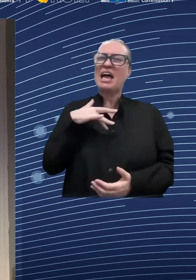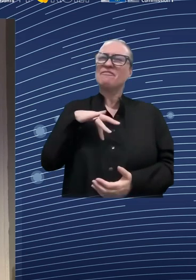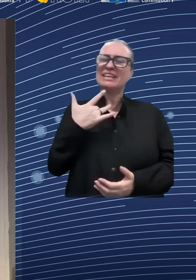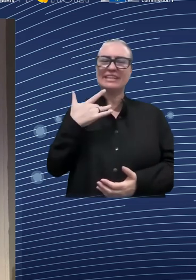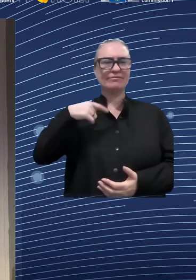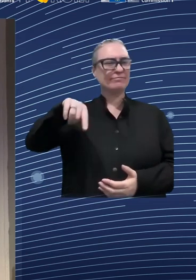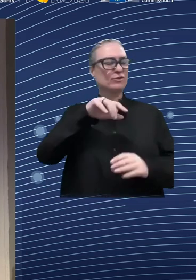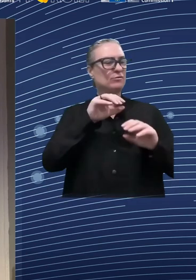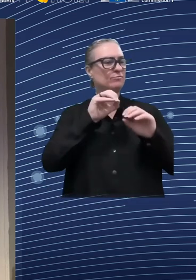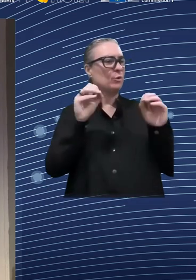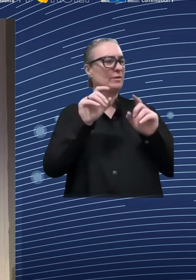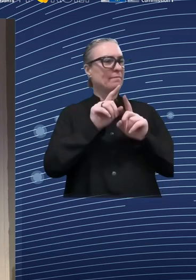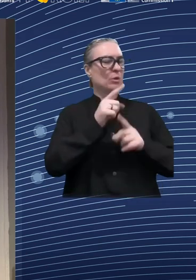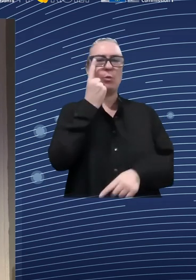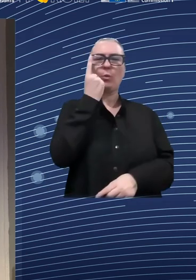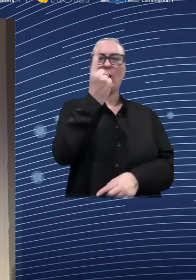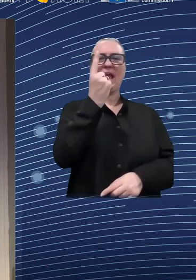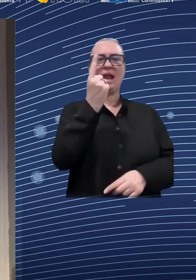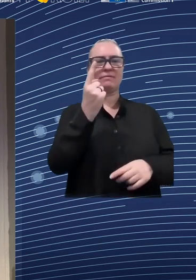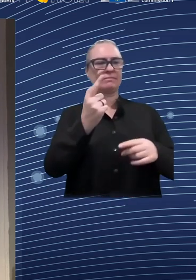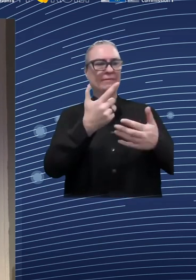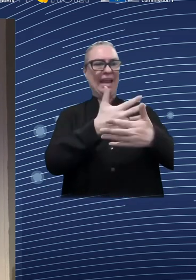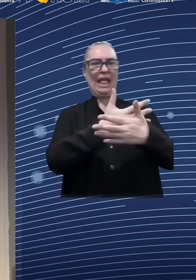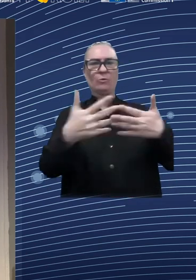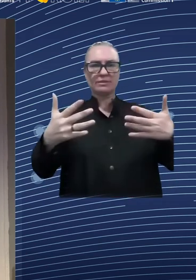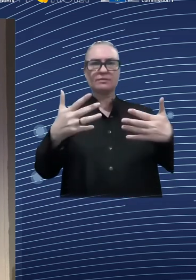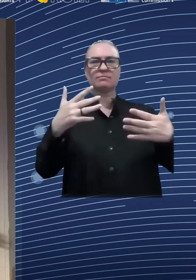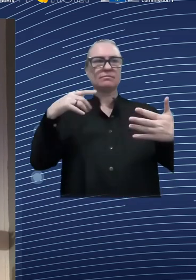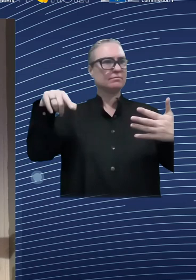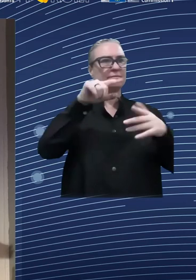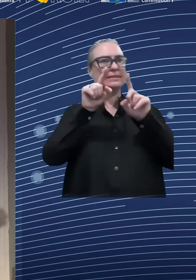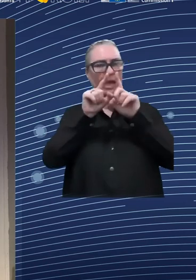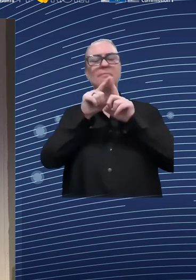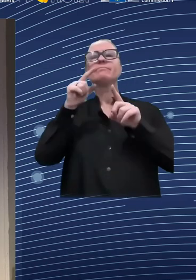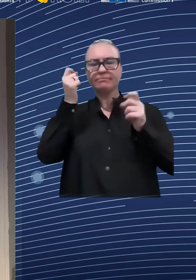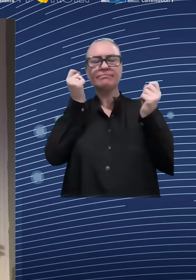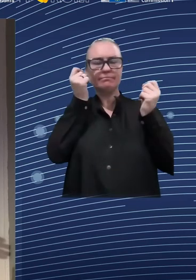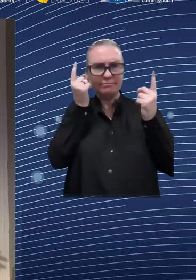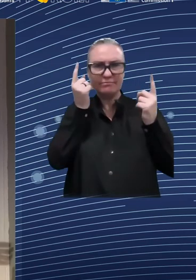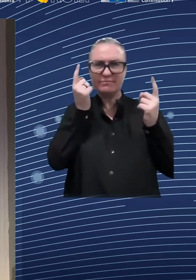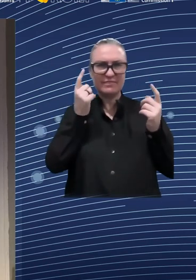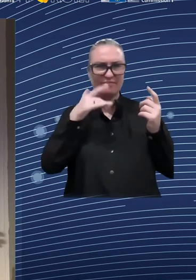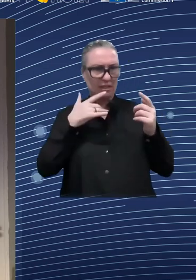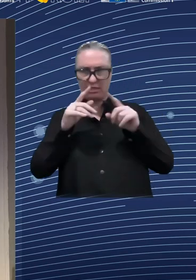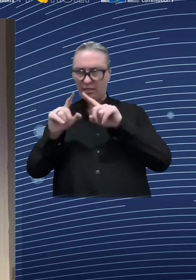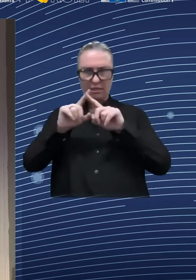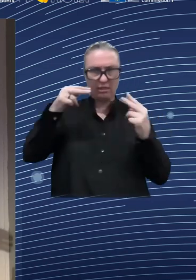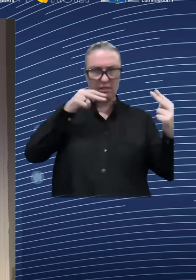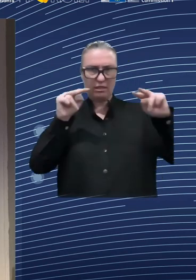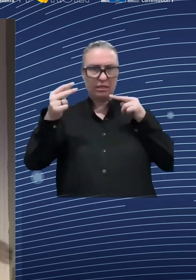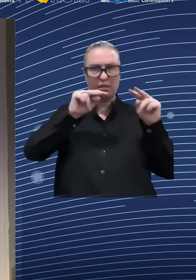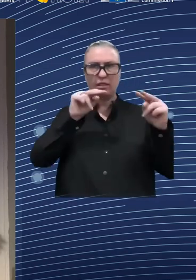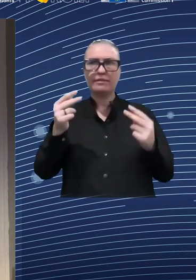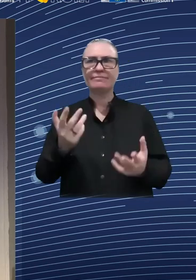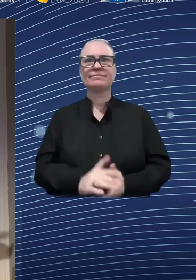now we have like DigiComp and EntreComp and GreenComp, and that's too much. I mean, we need one framework because it's impossible to work with